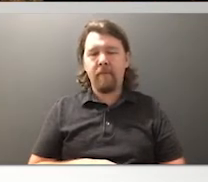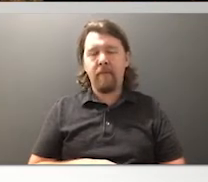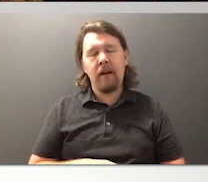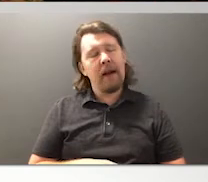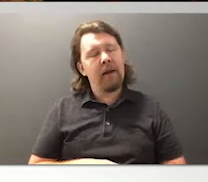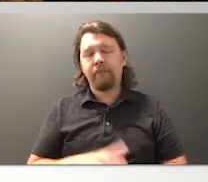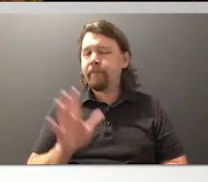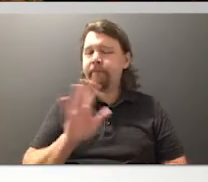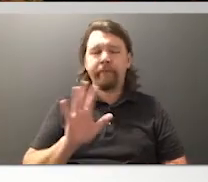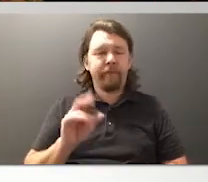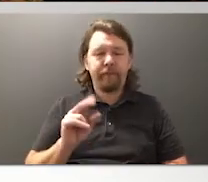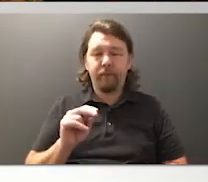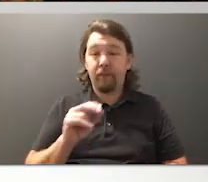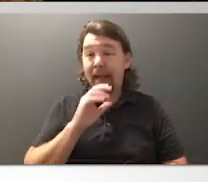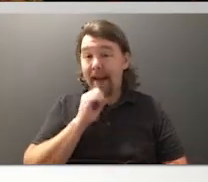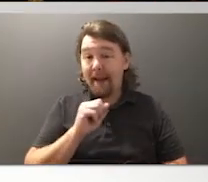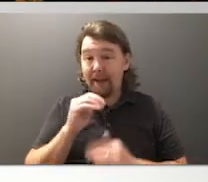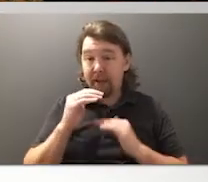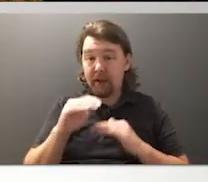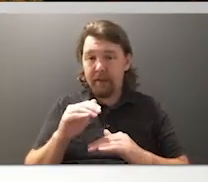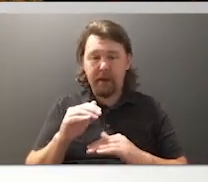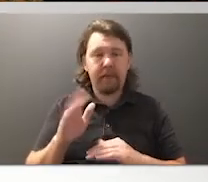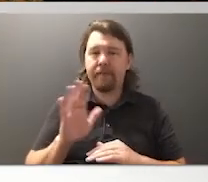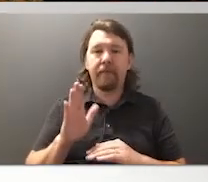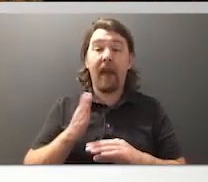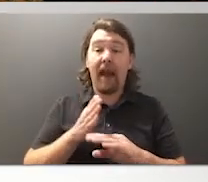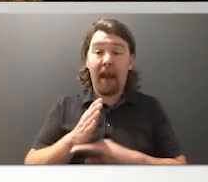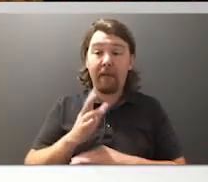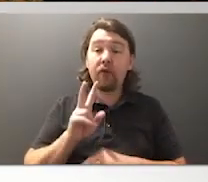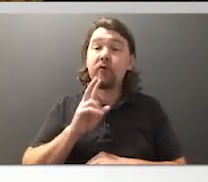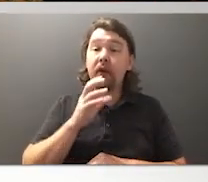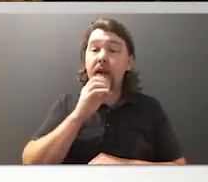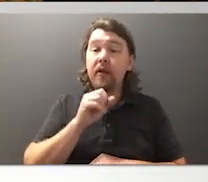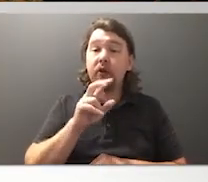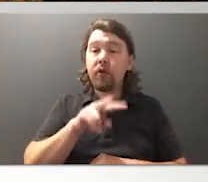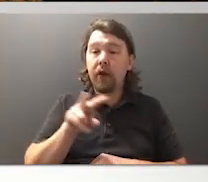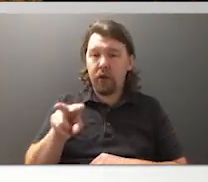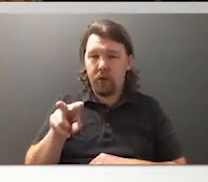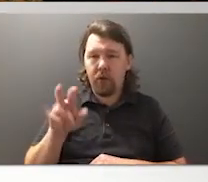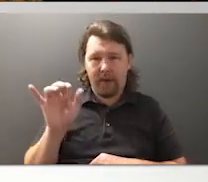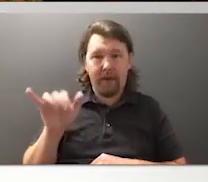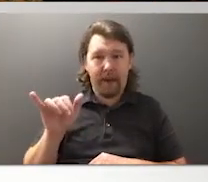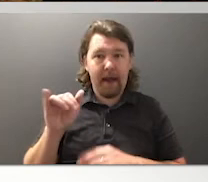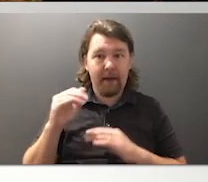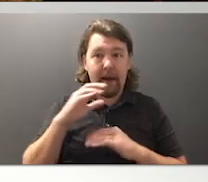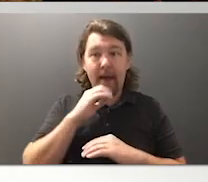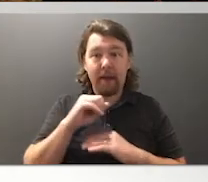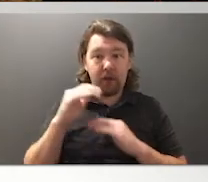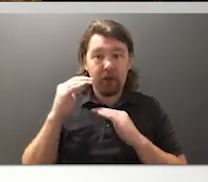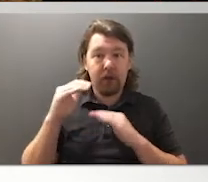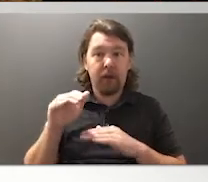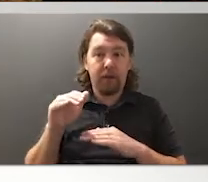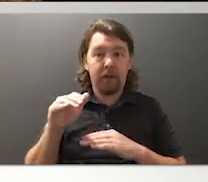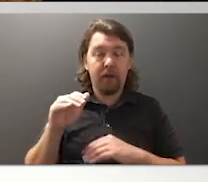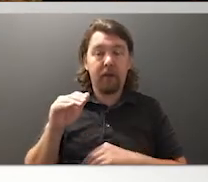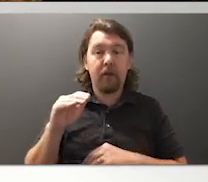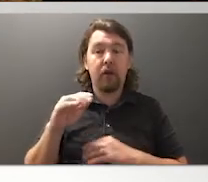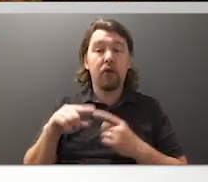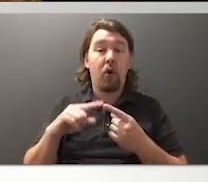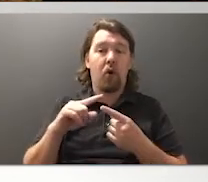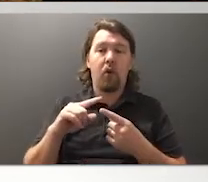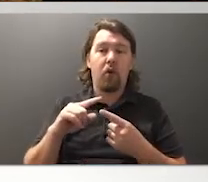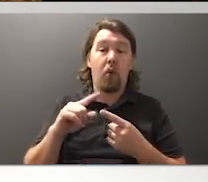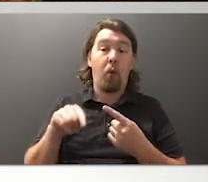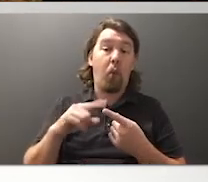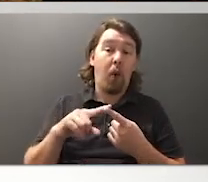No, there's no age limit after 22. The age limit on the 22 is either when they graduate